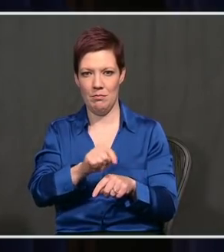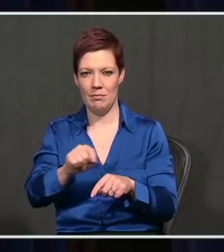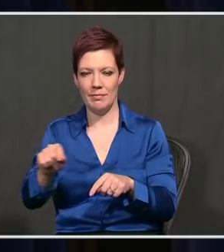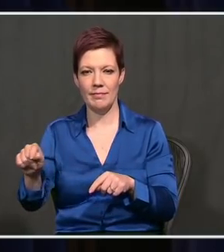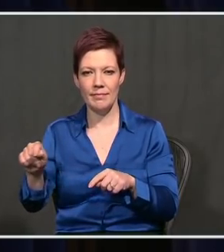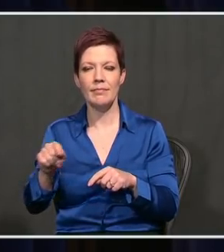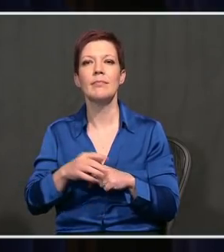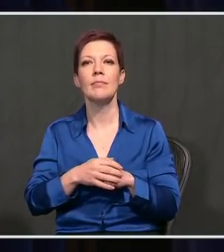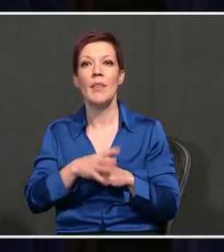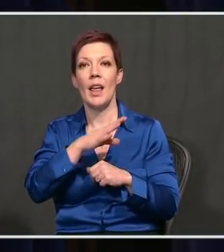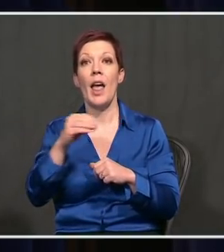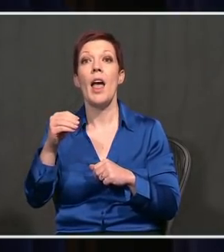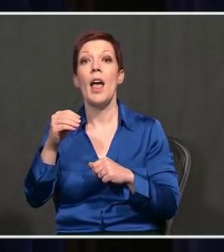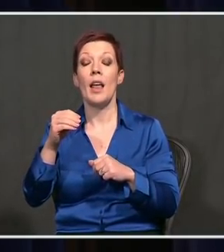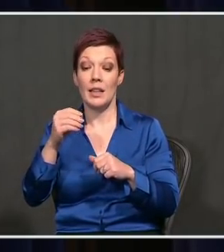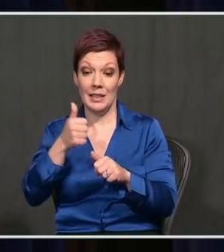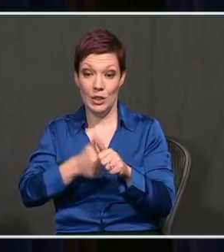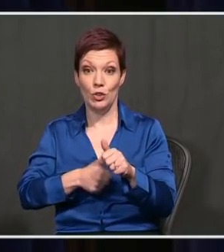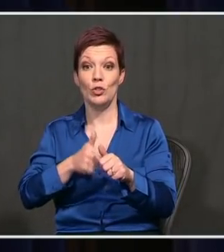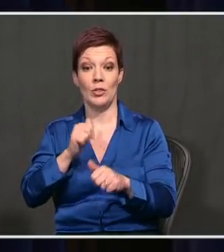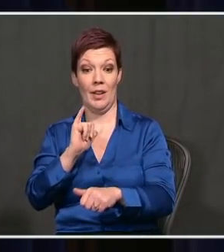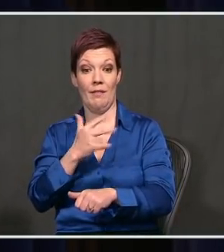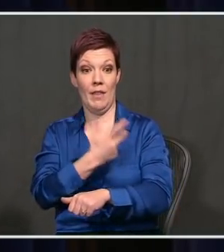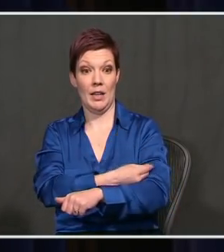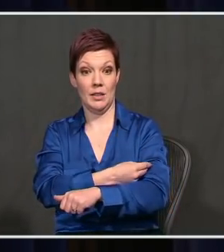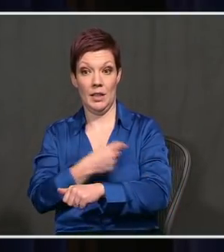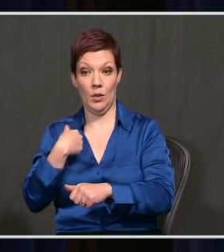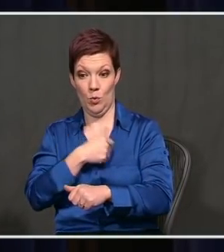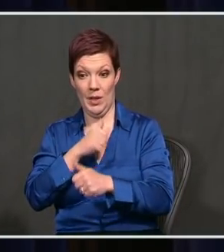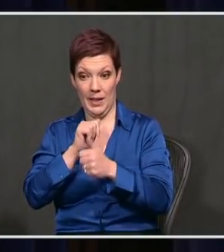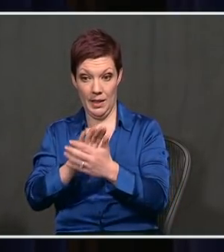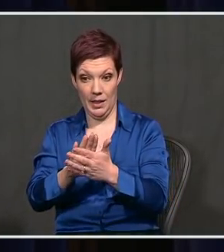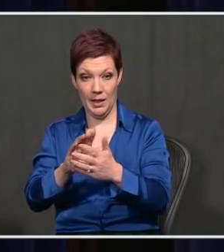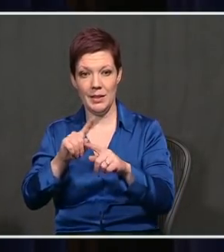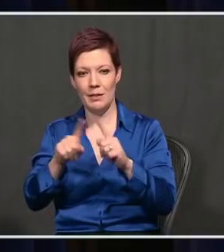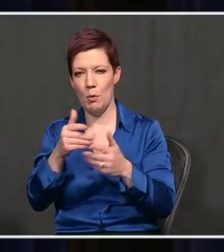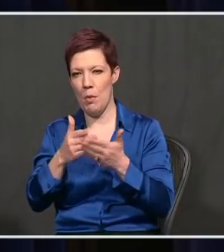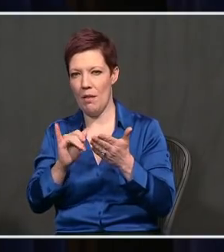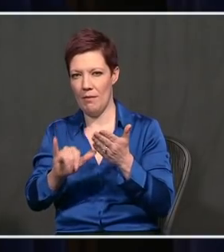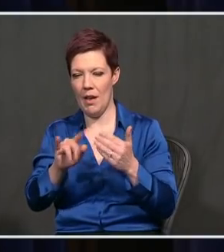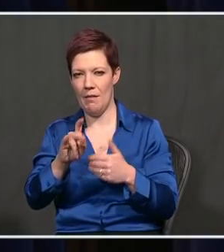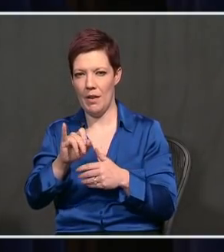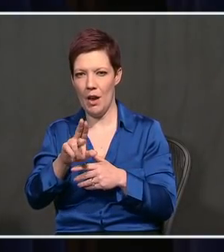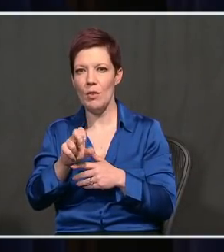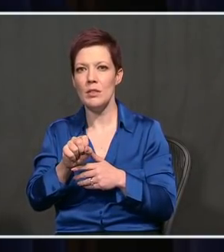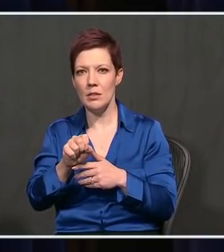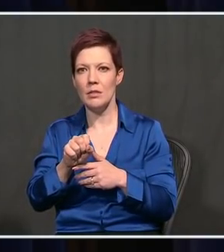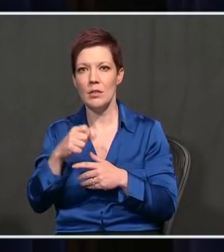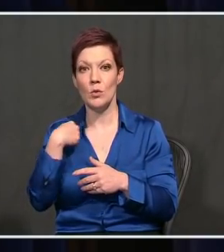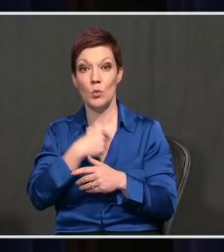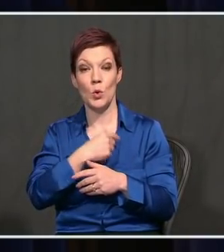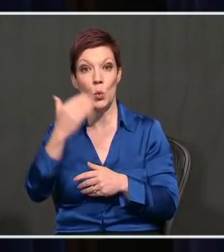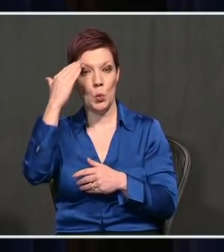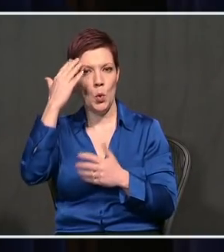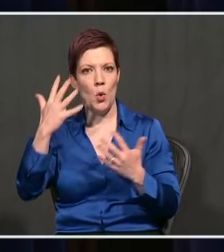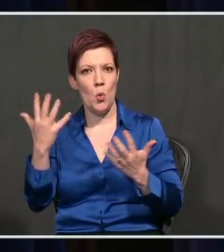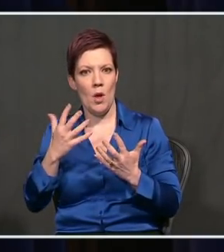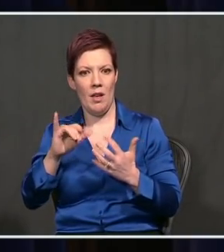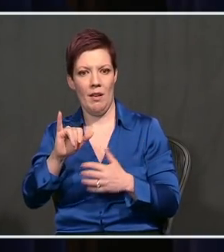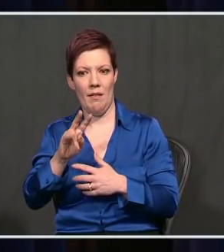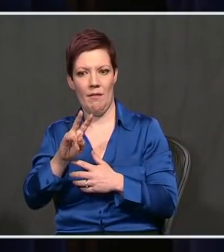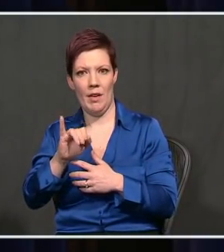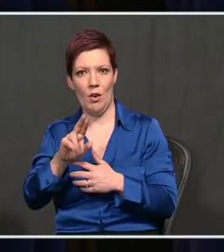against a different virus. So when we knew, we as the industry and the academia, what the virus that